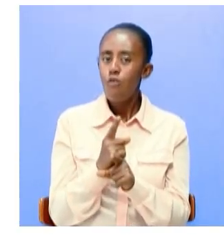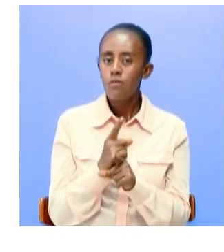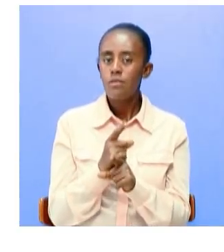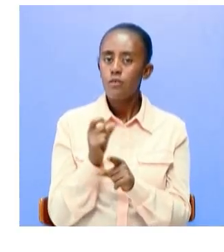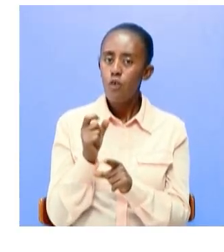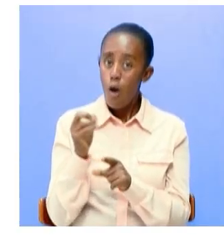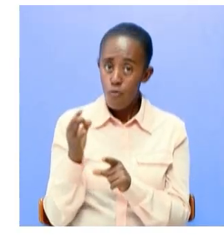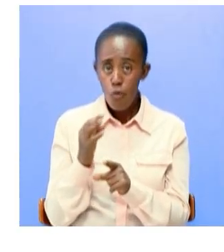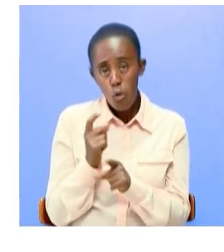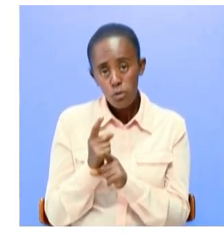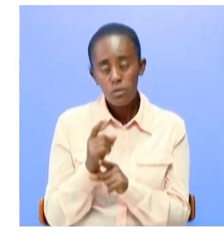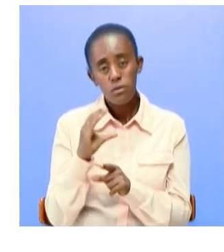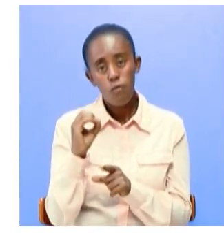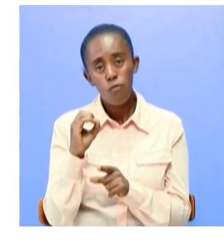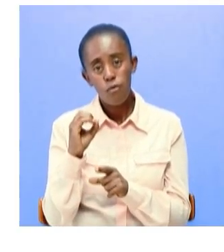course.